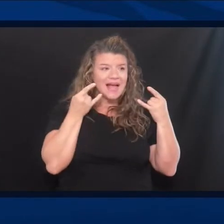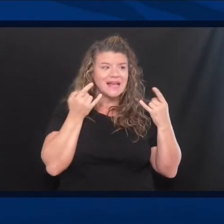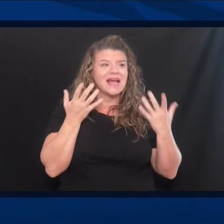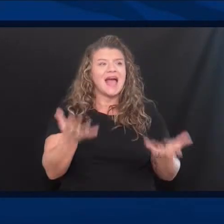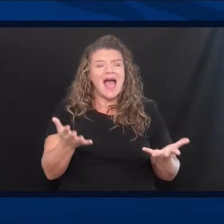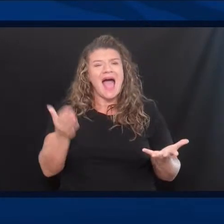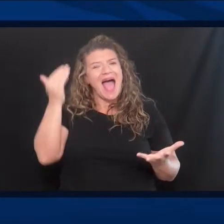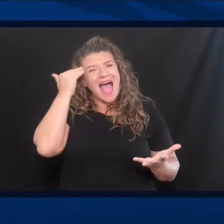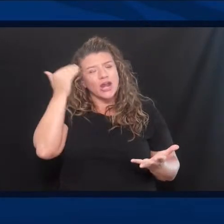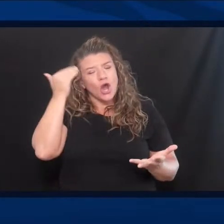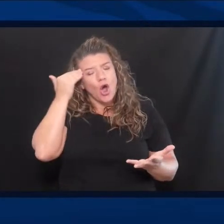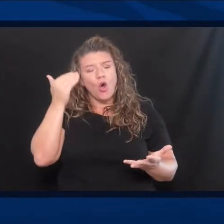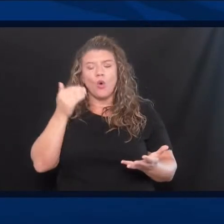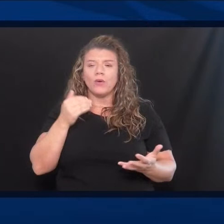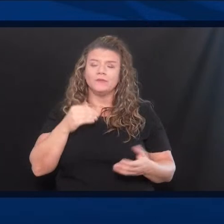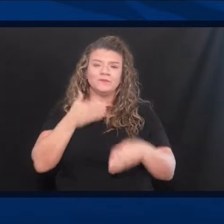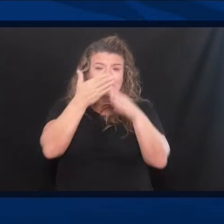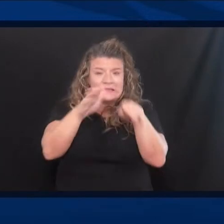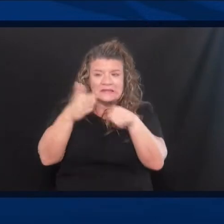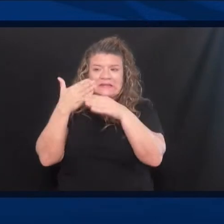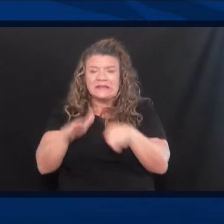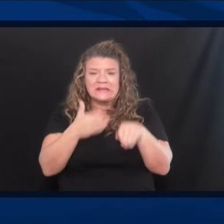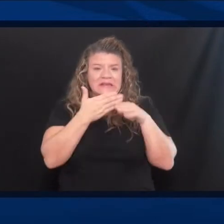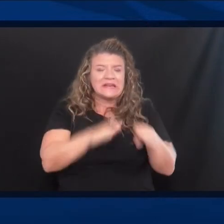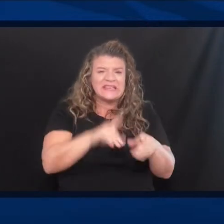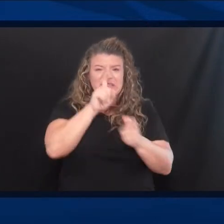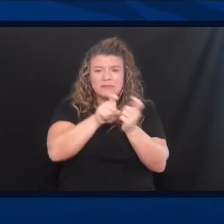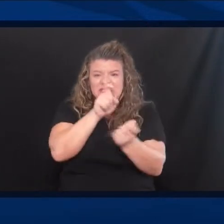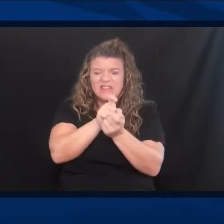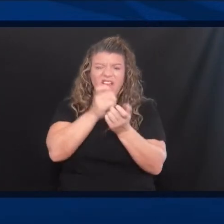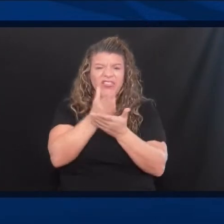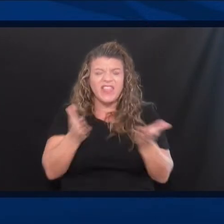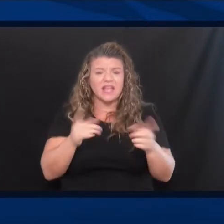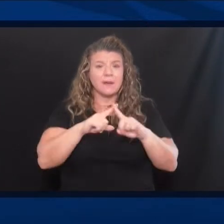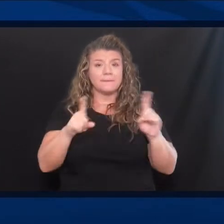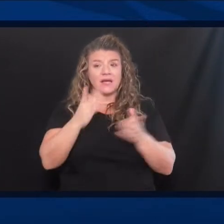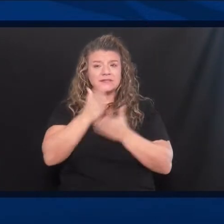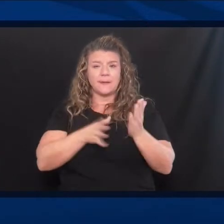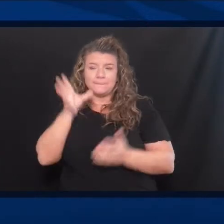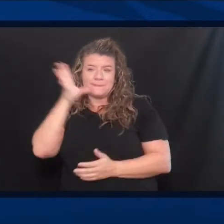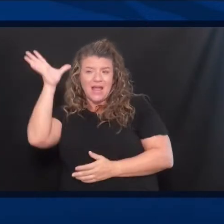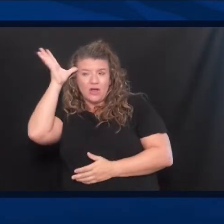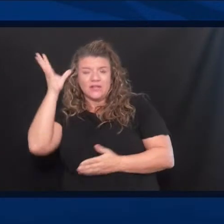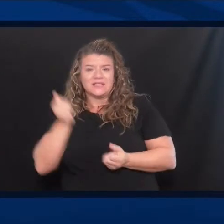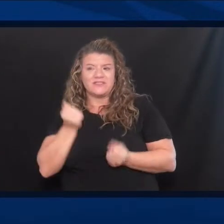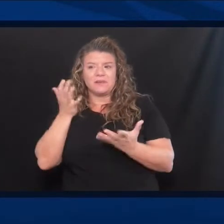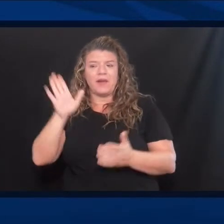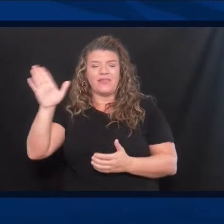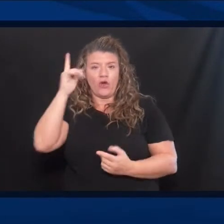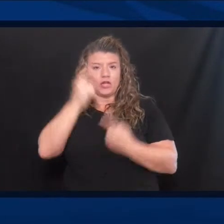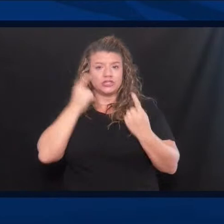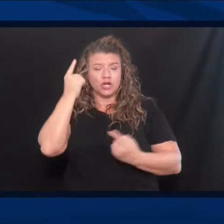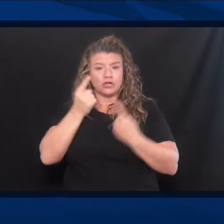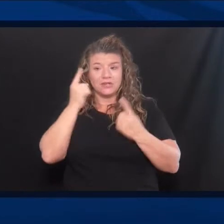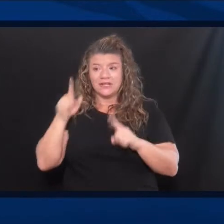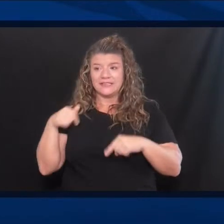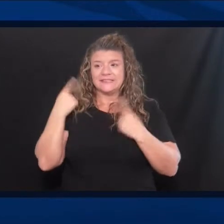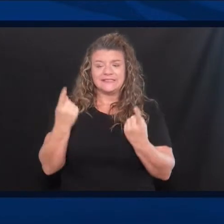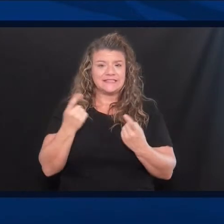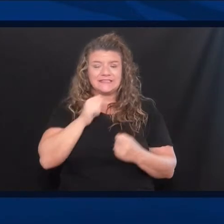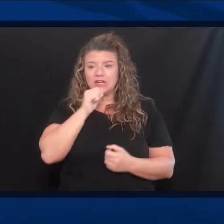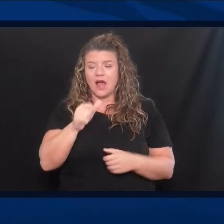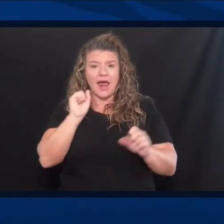the splitting hairs part here and getting into the weeds a little bit, but some parents have expressed some concern that since they aren't eligible